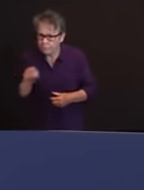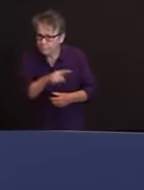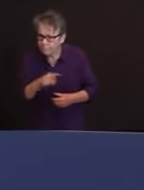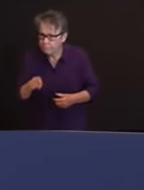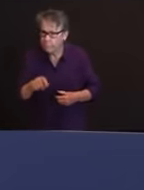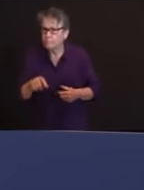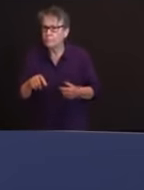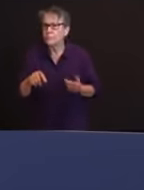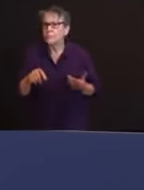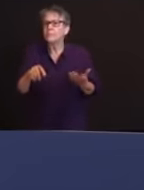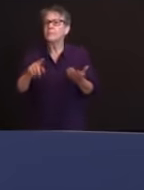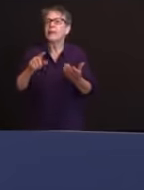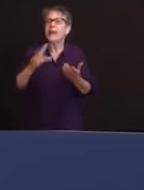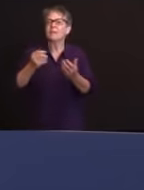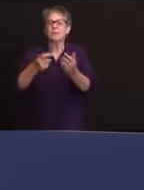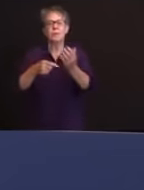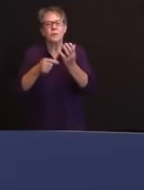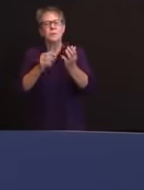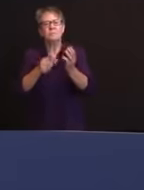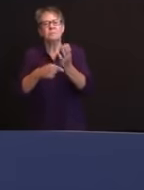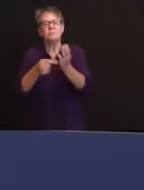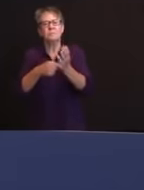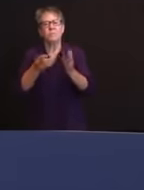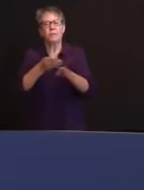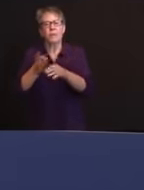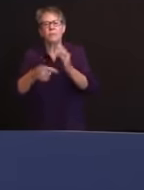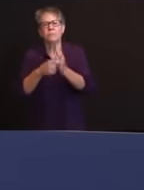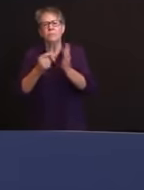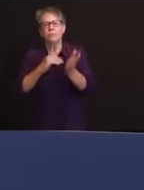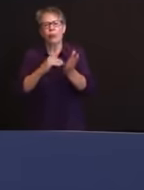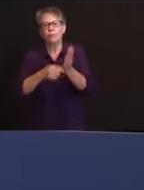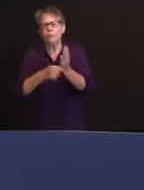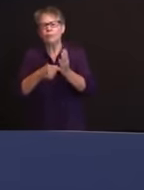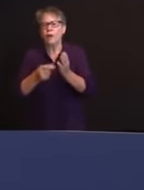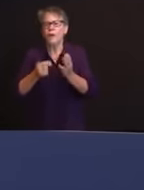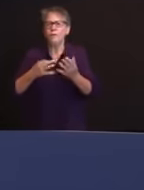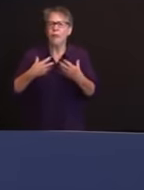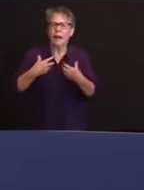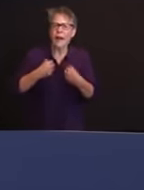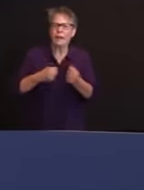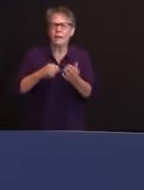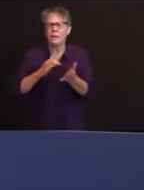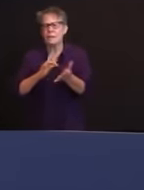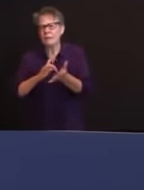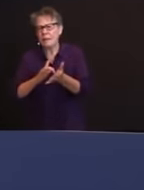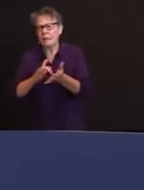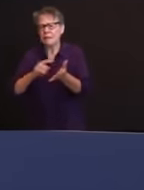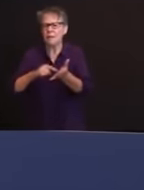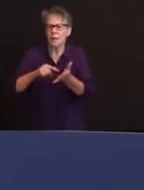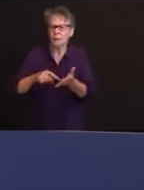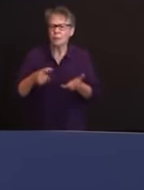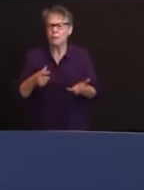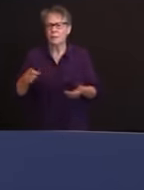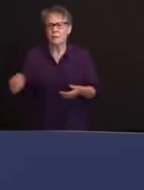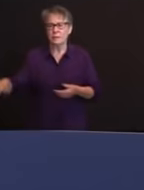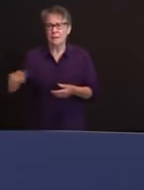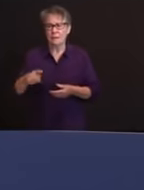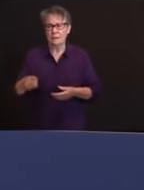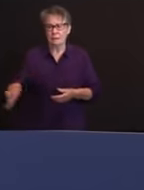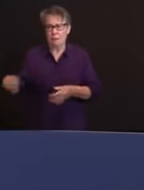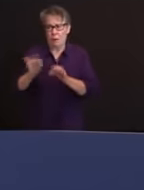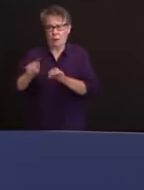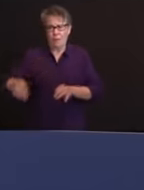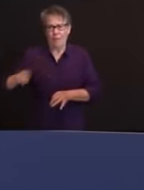our job is to share the science and the data with healthcare professionals. We want them to feel more comfortable with getting the